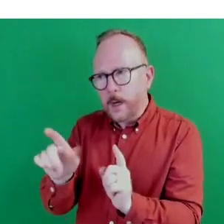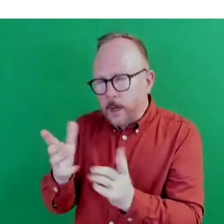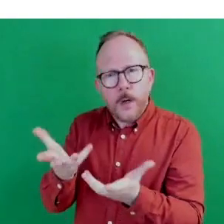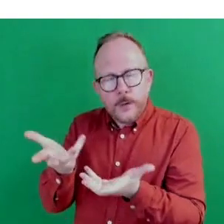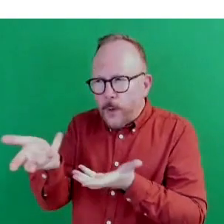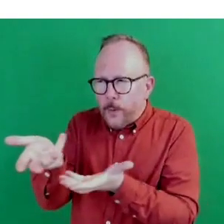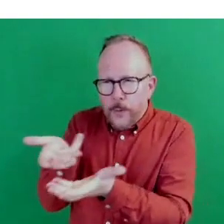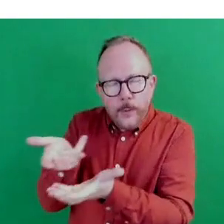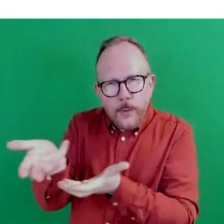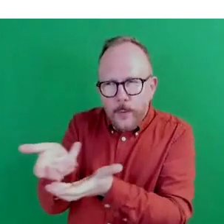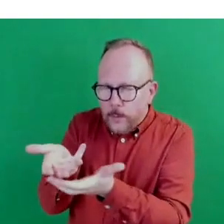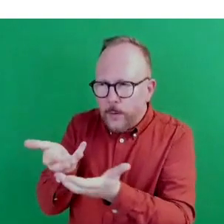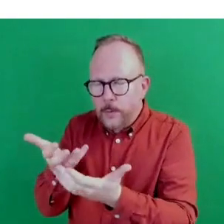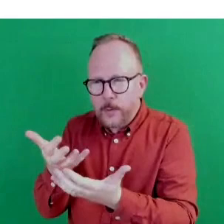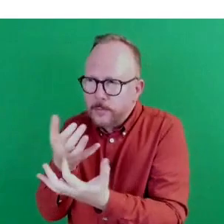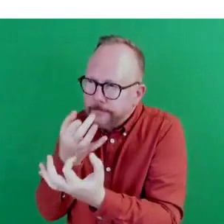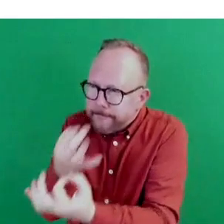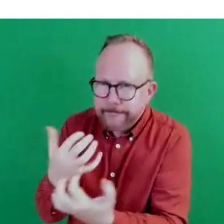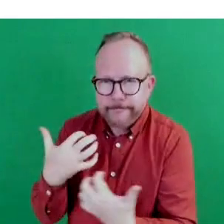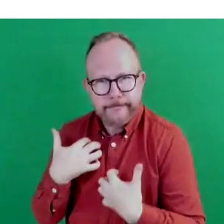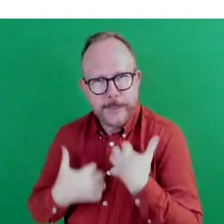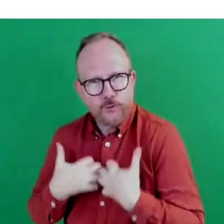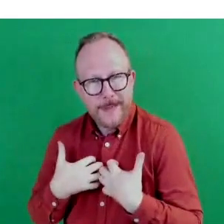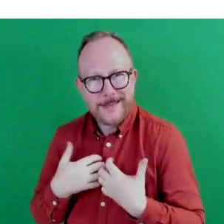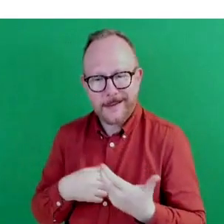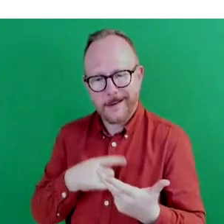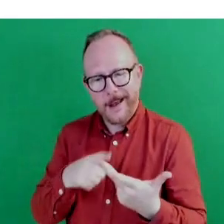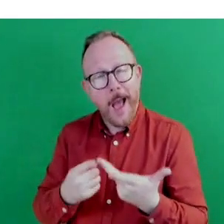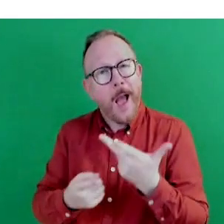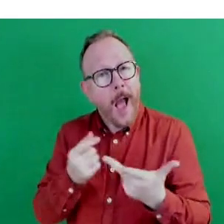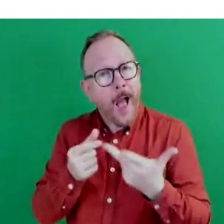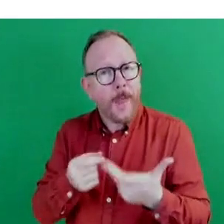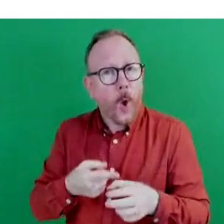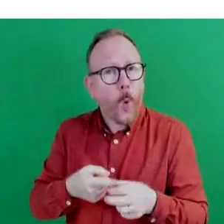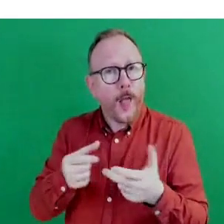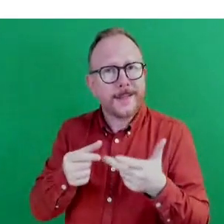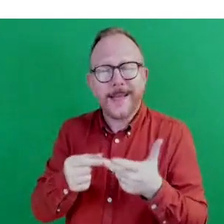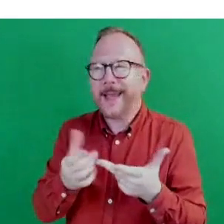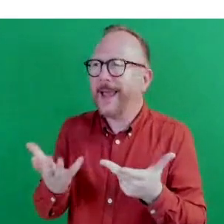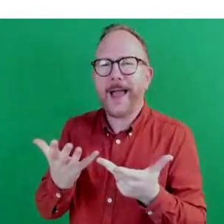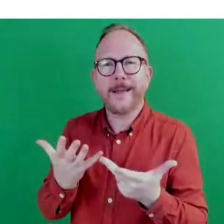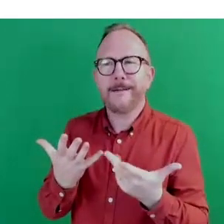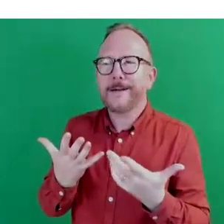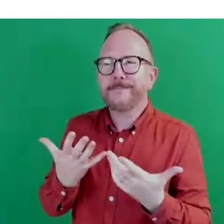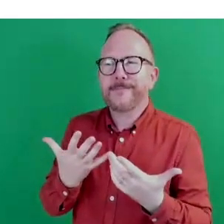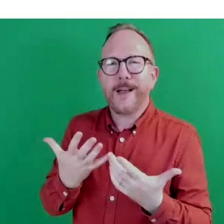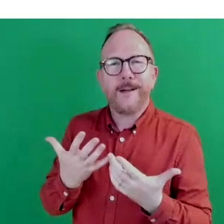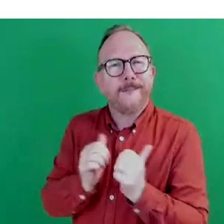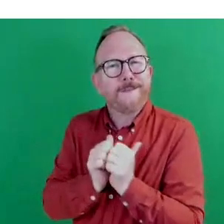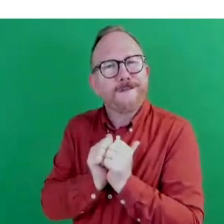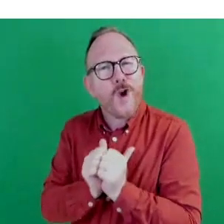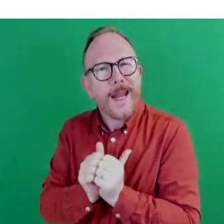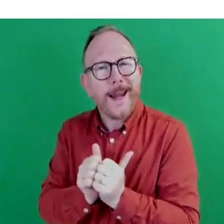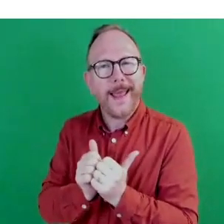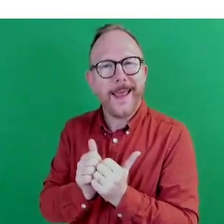having that friendly, approachable kind of personality, where,